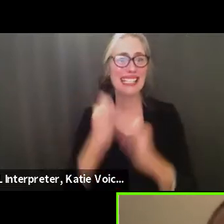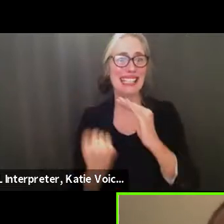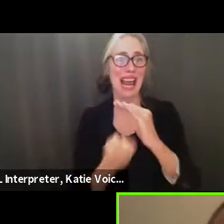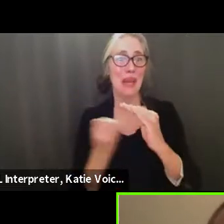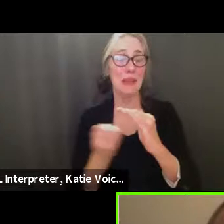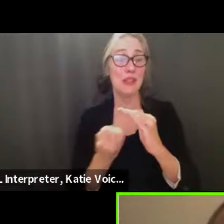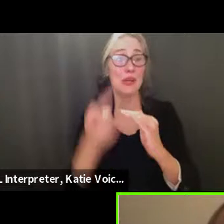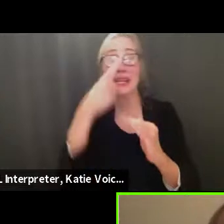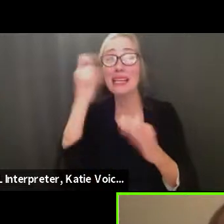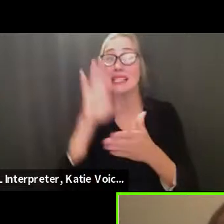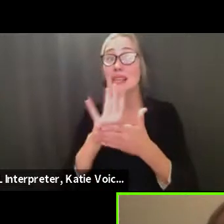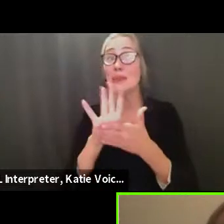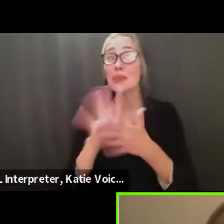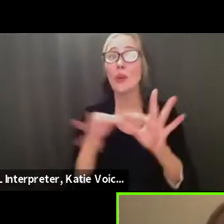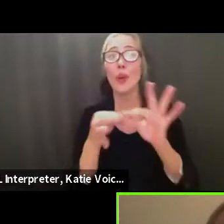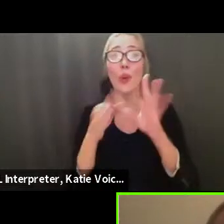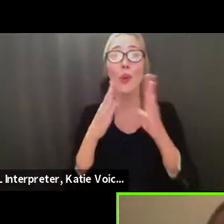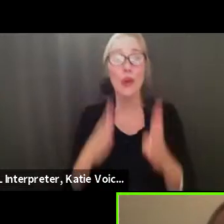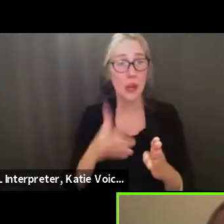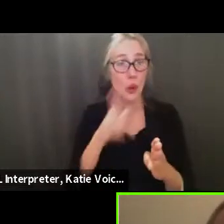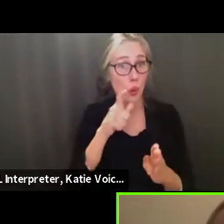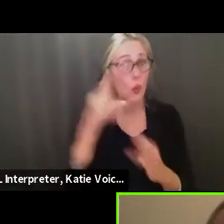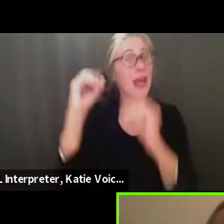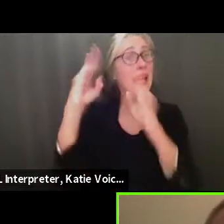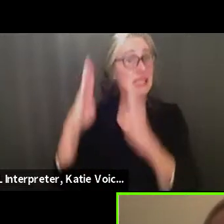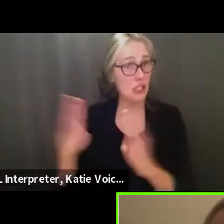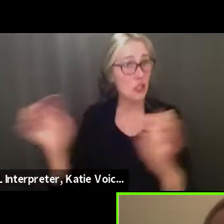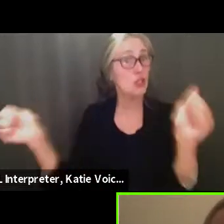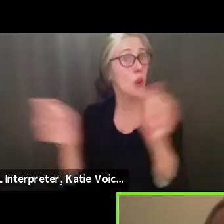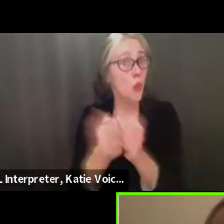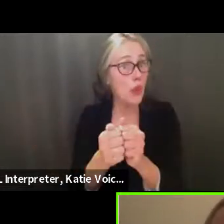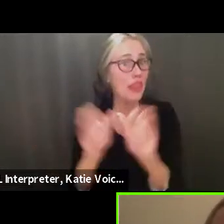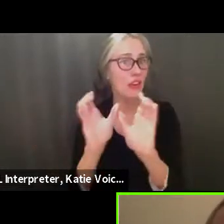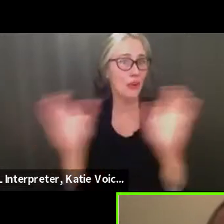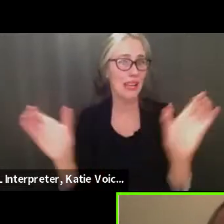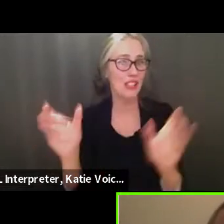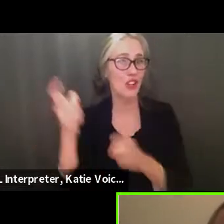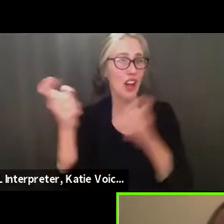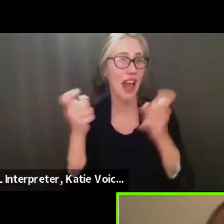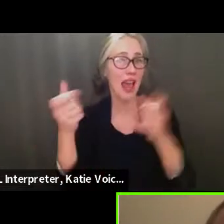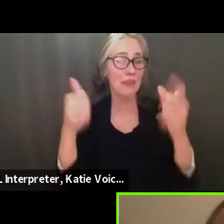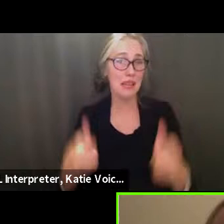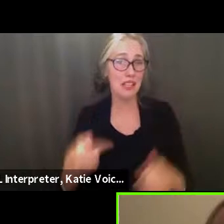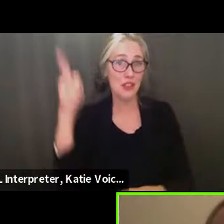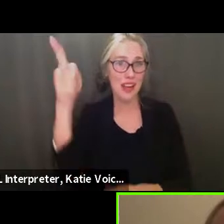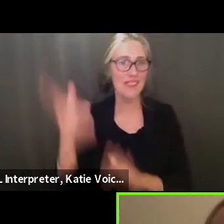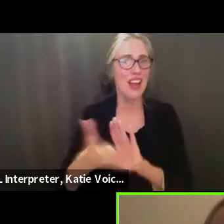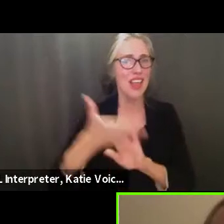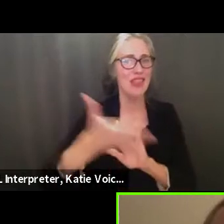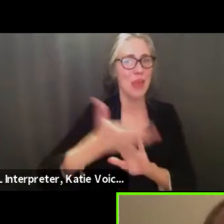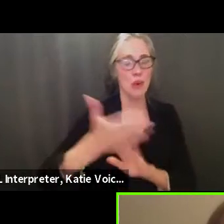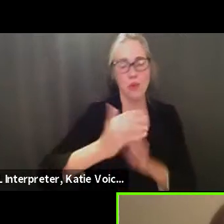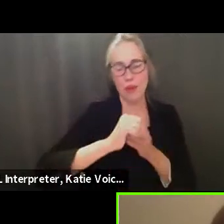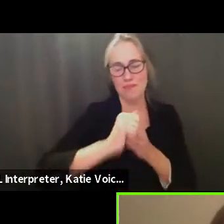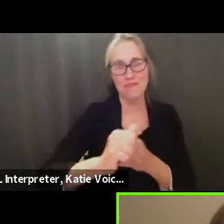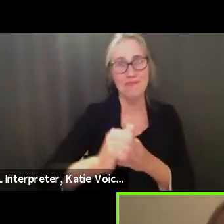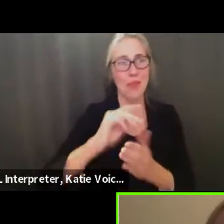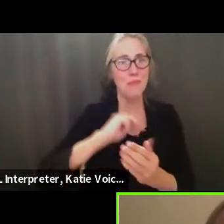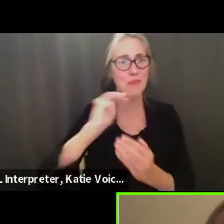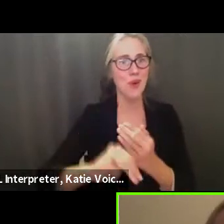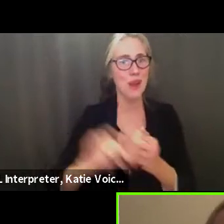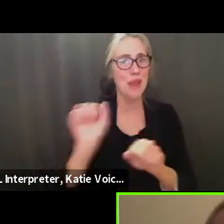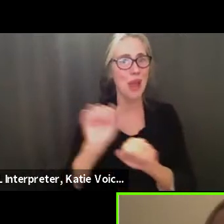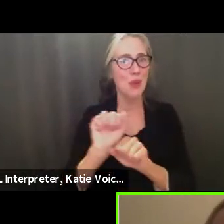So these are teachers who have administrative credentials who will be running the programs and